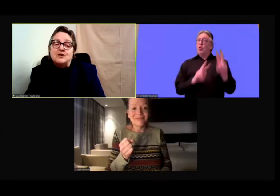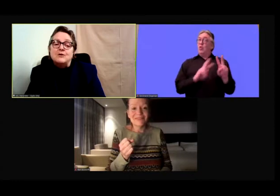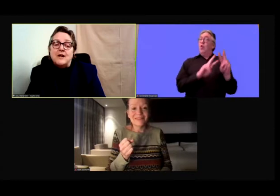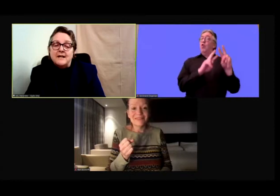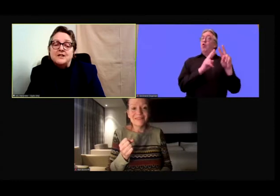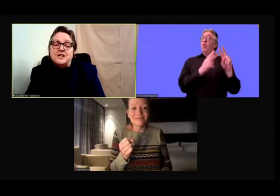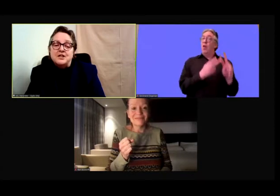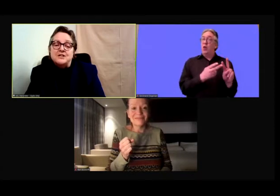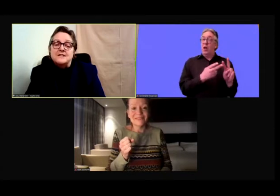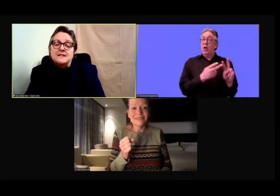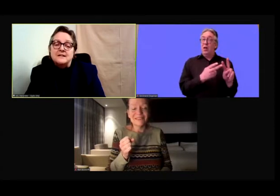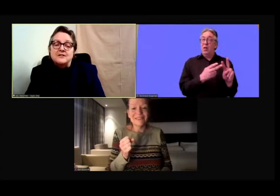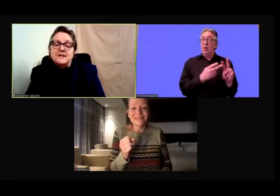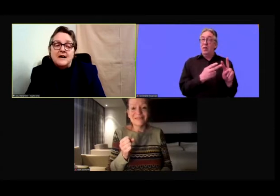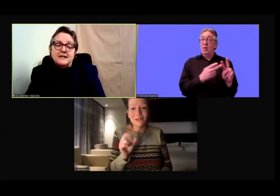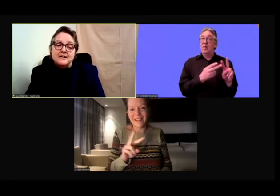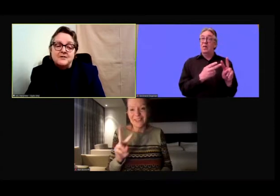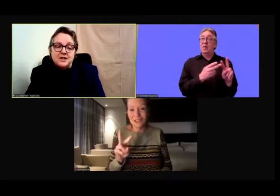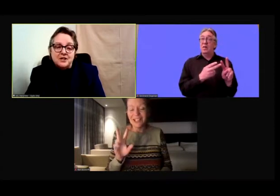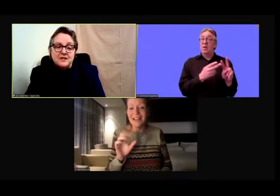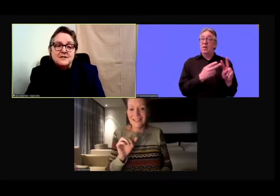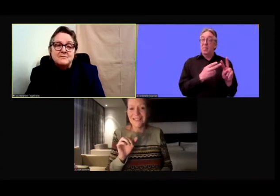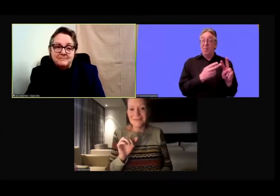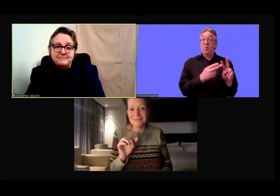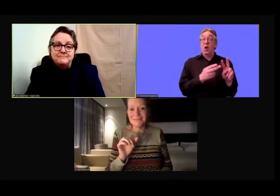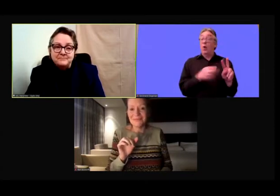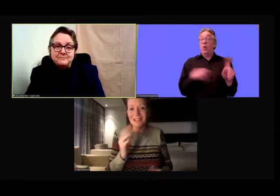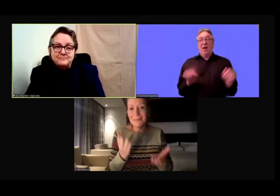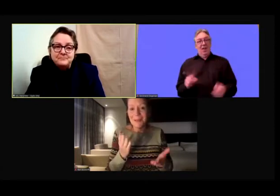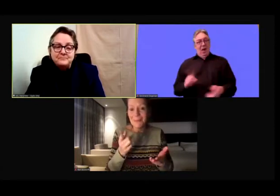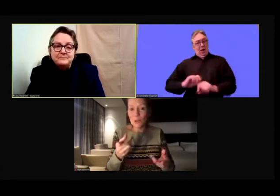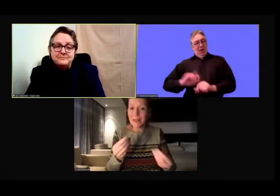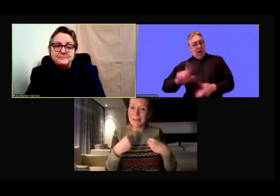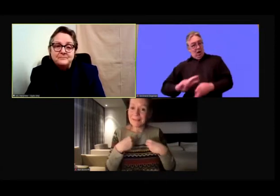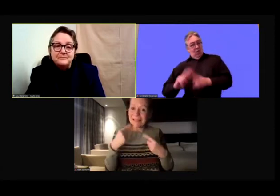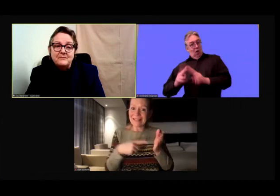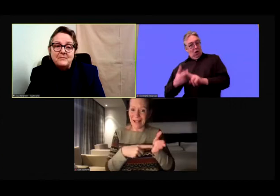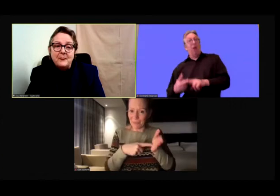the synchronic changes lead to the cognitive changes?